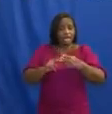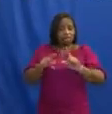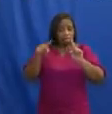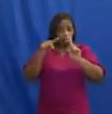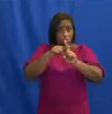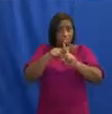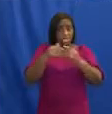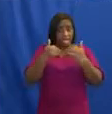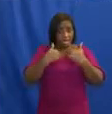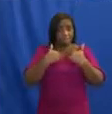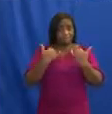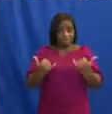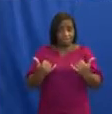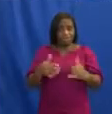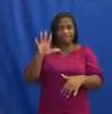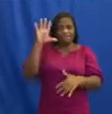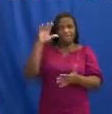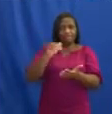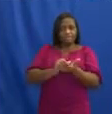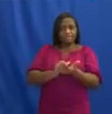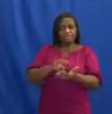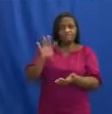active cases stood at